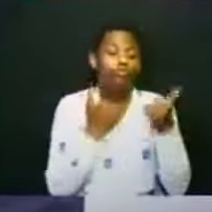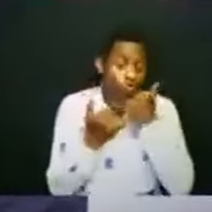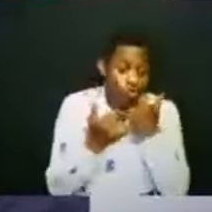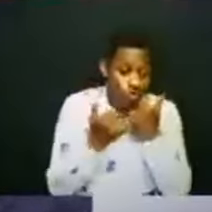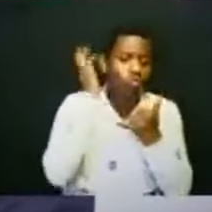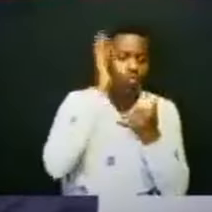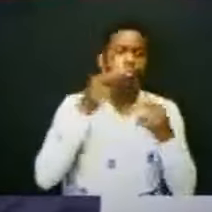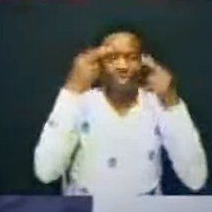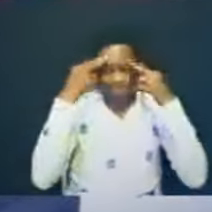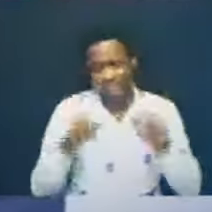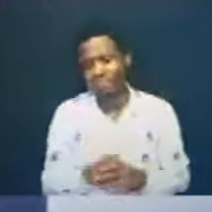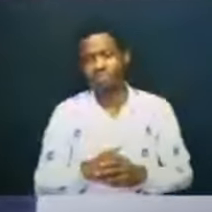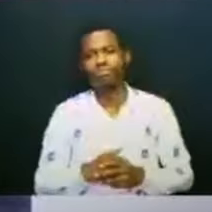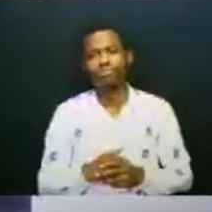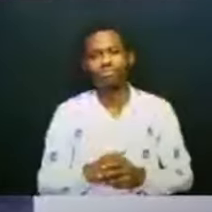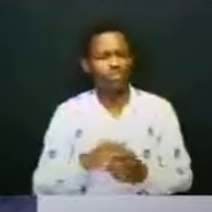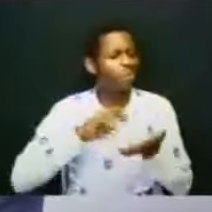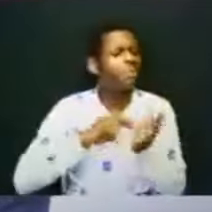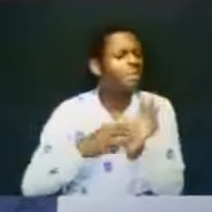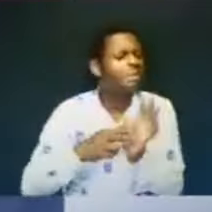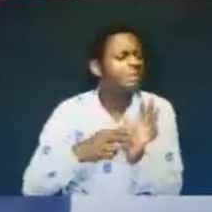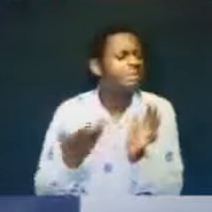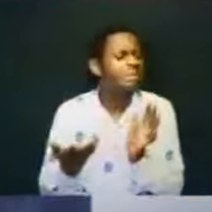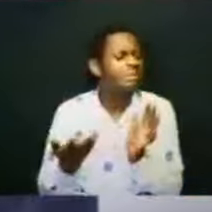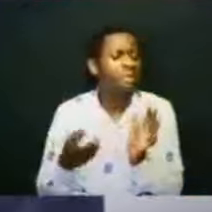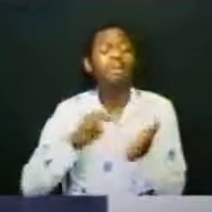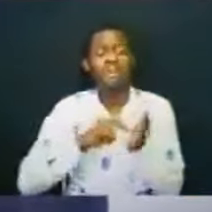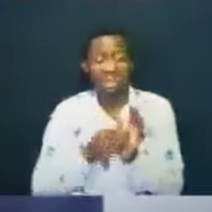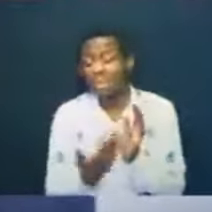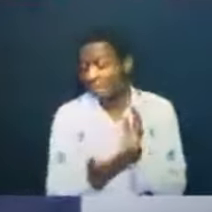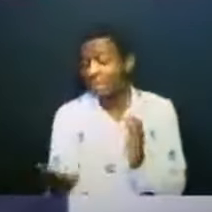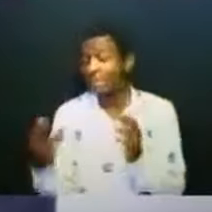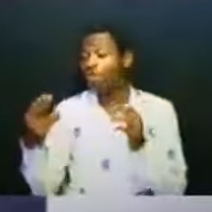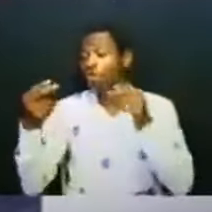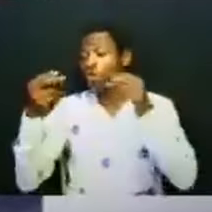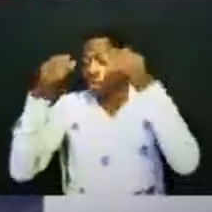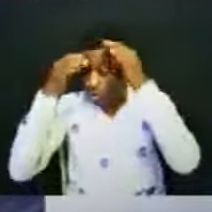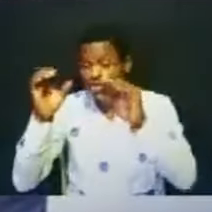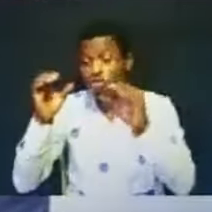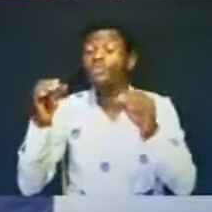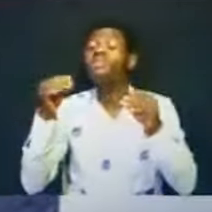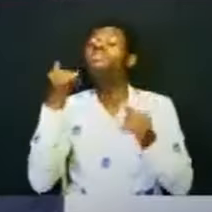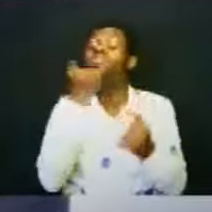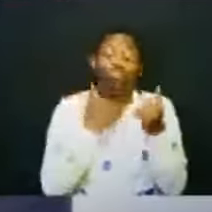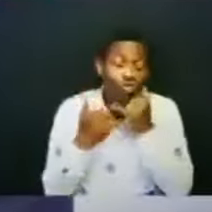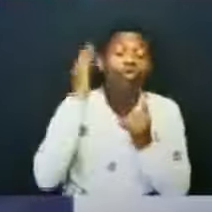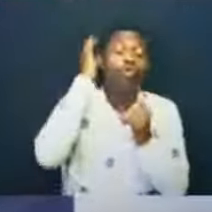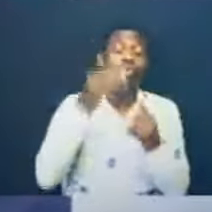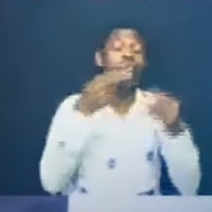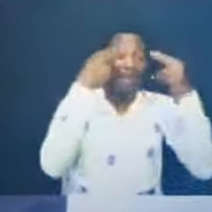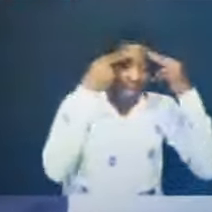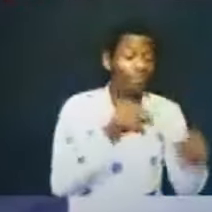So what that means is that by all means, what will cause offense will happen to every one